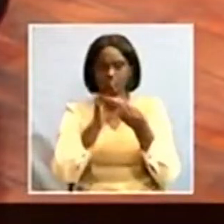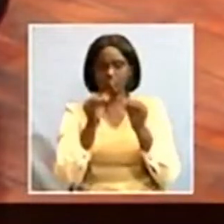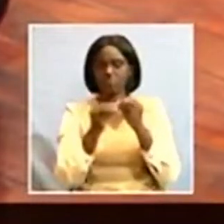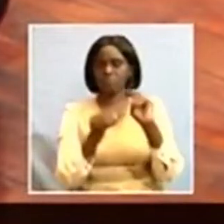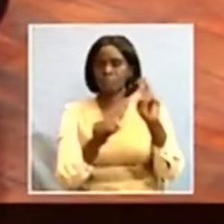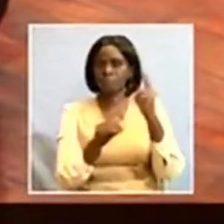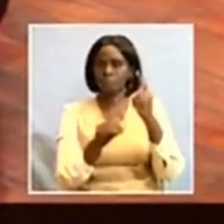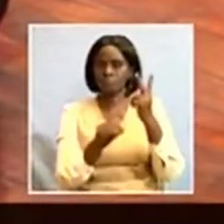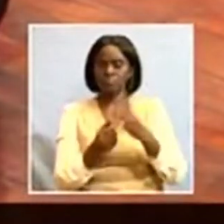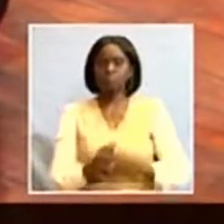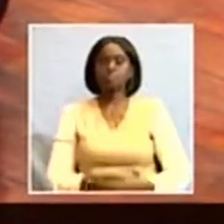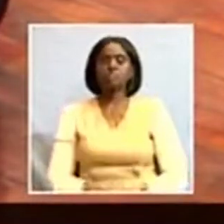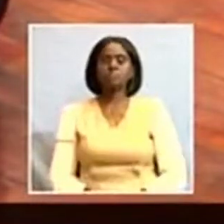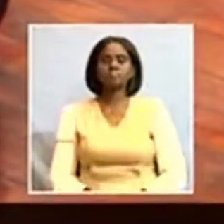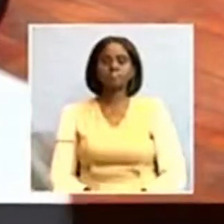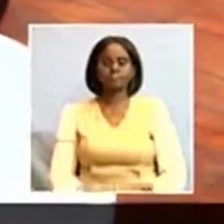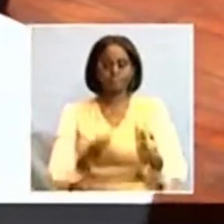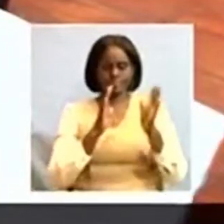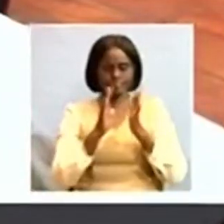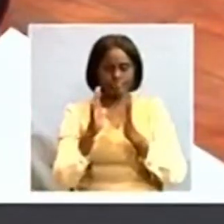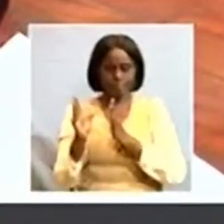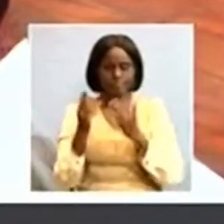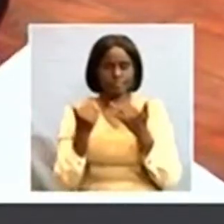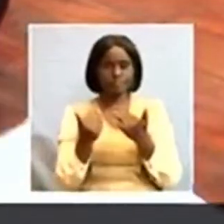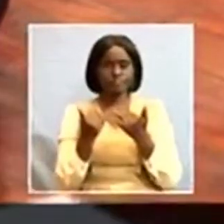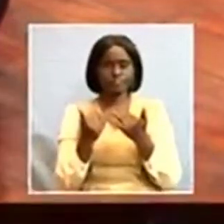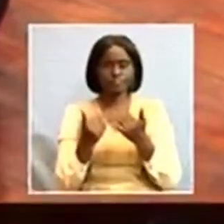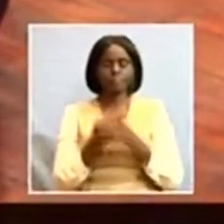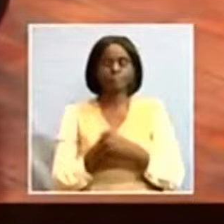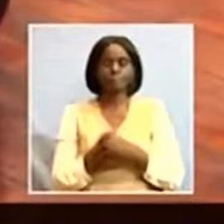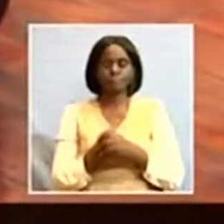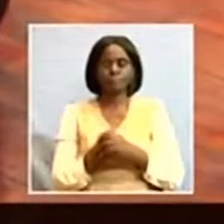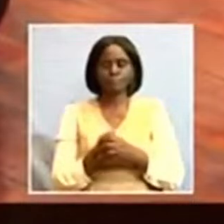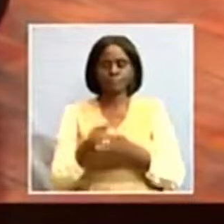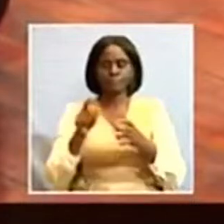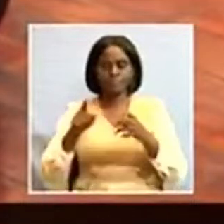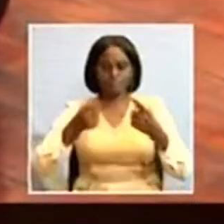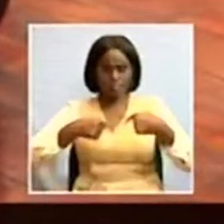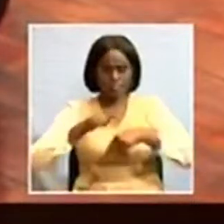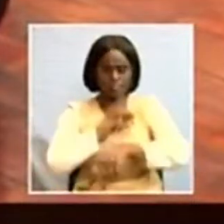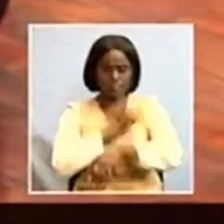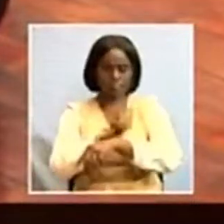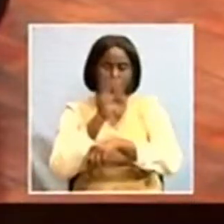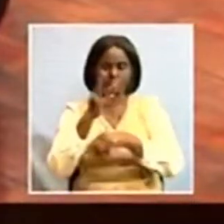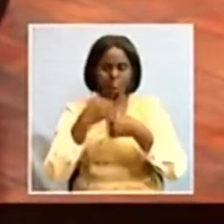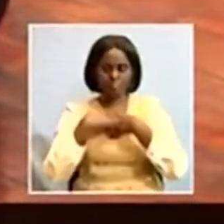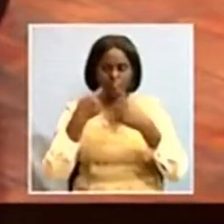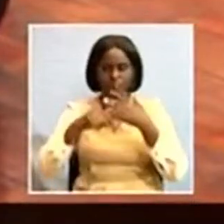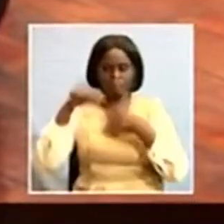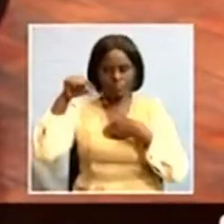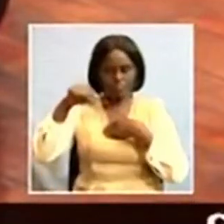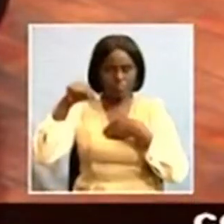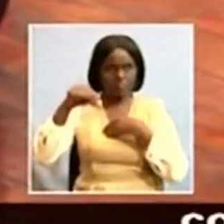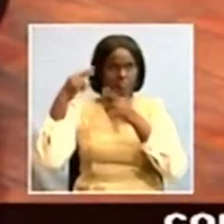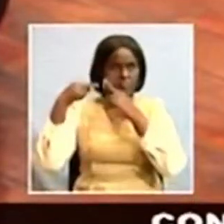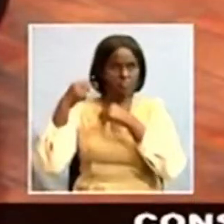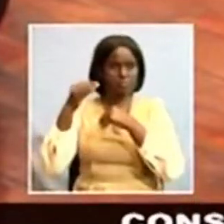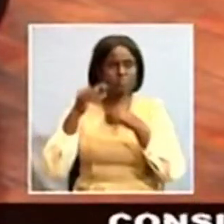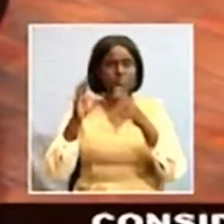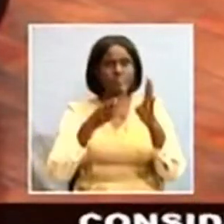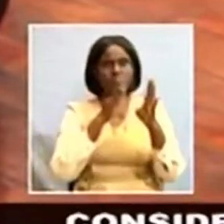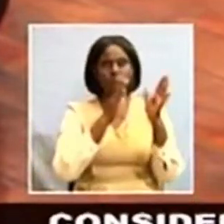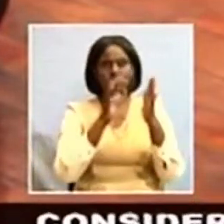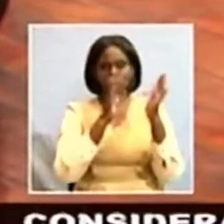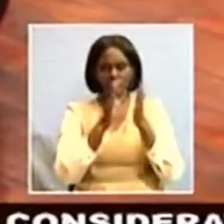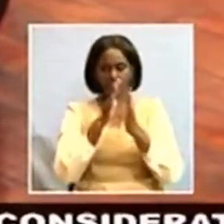2. Remedial measures. The local authority will conduct quarterly reviews of planned targets